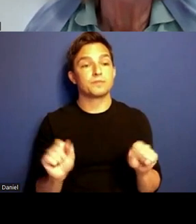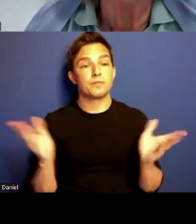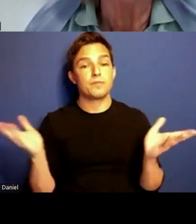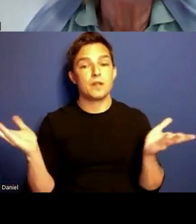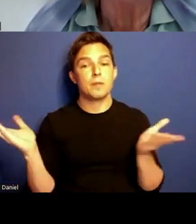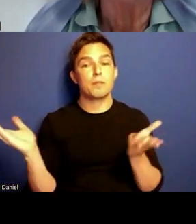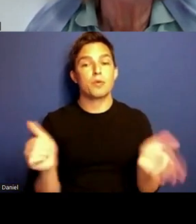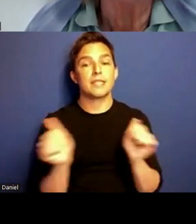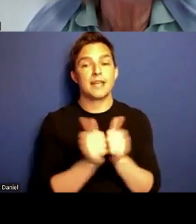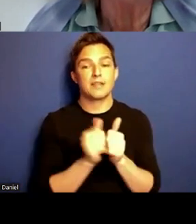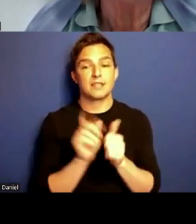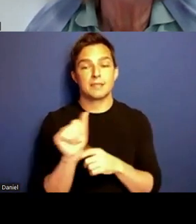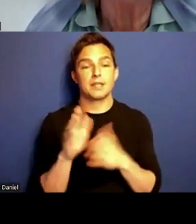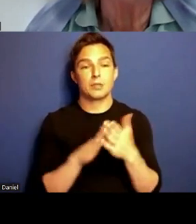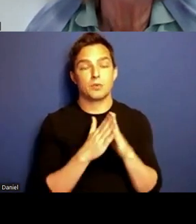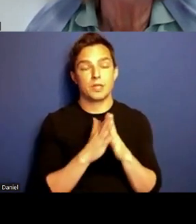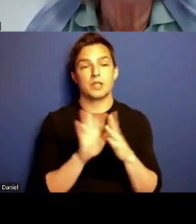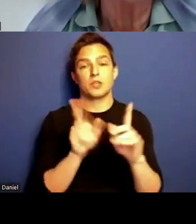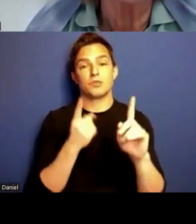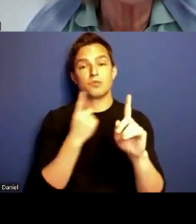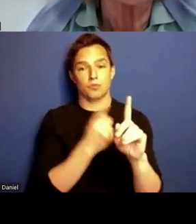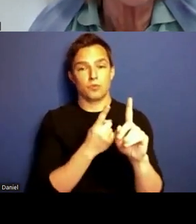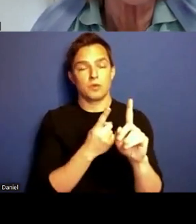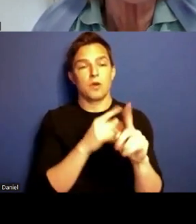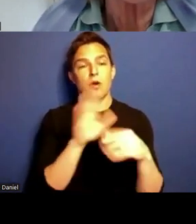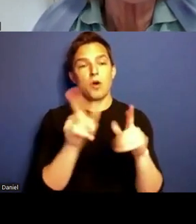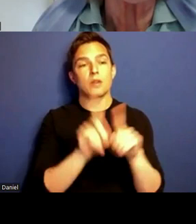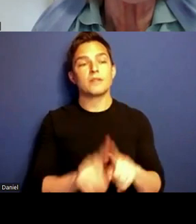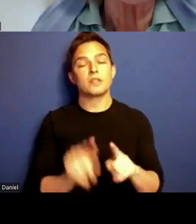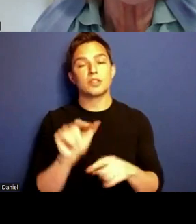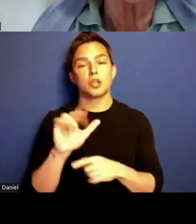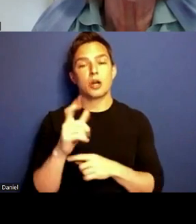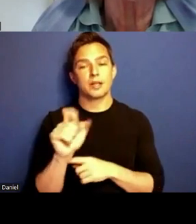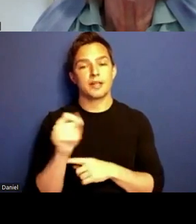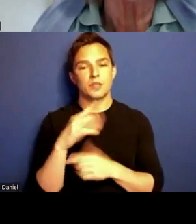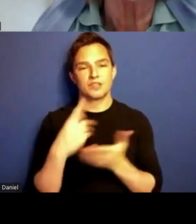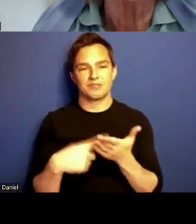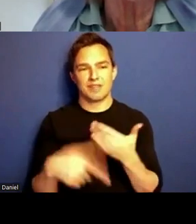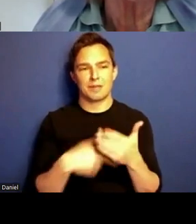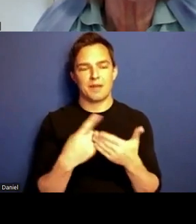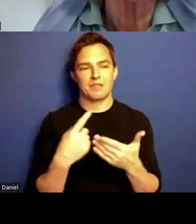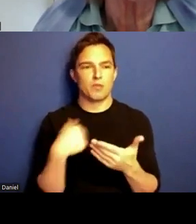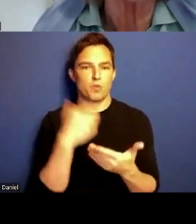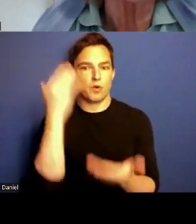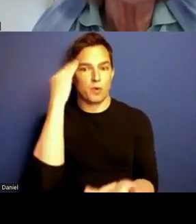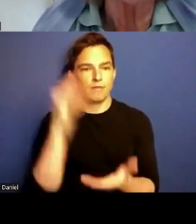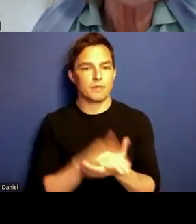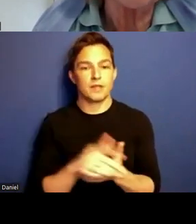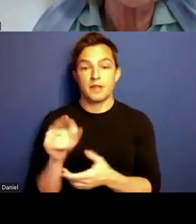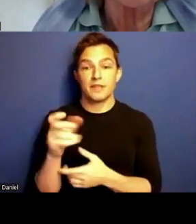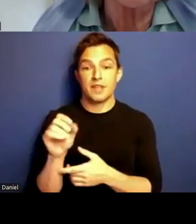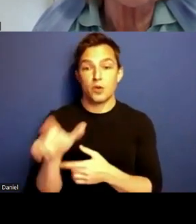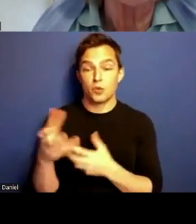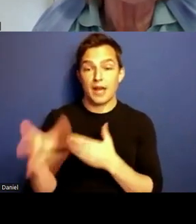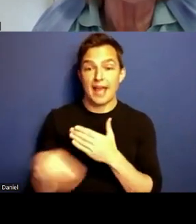disability community, aimed at all of the targets that we talk about and that we're aware of. Theo, do you want to add anything